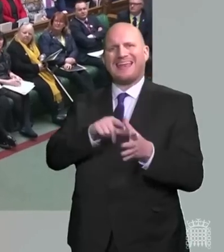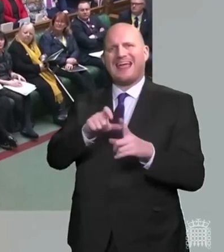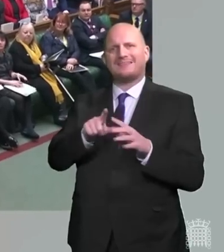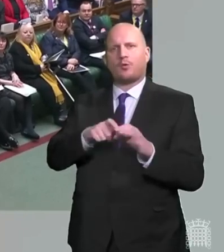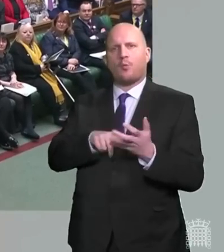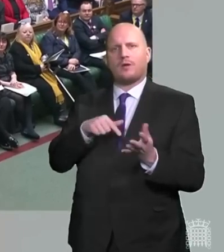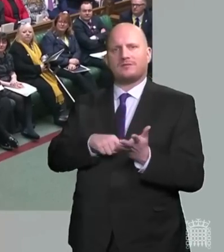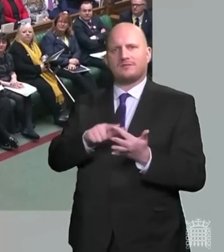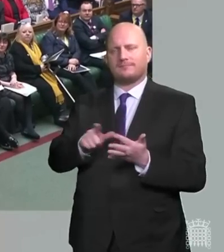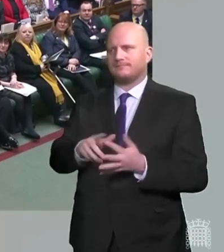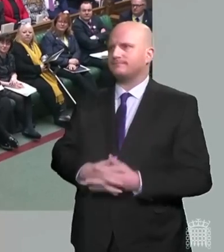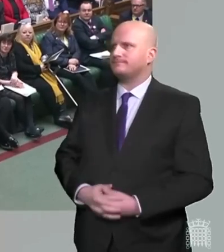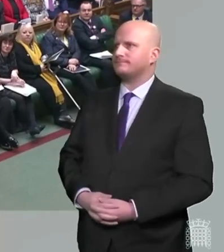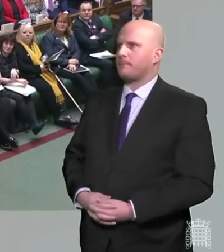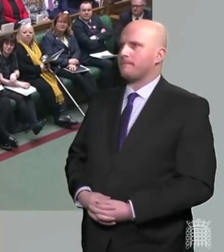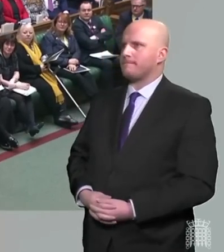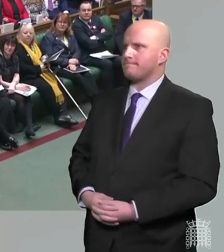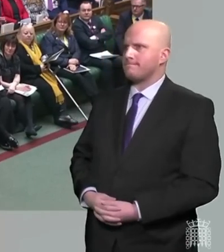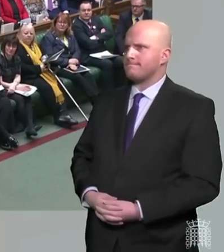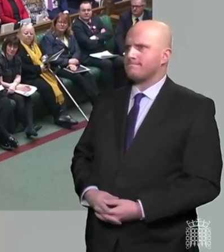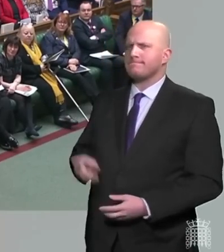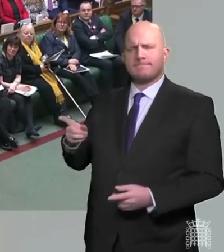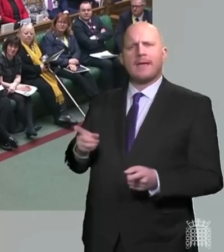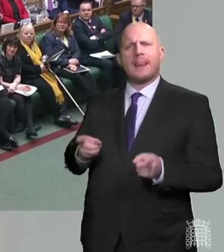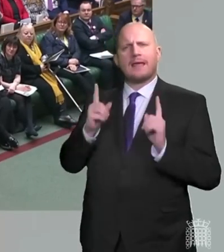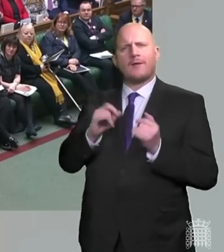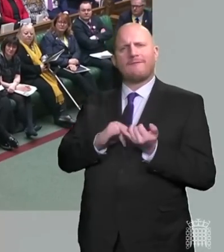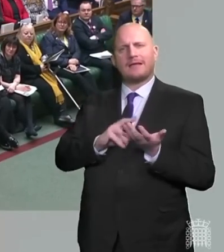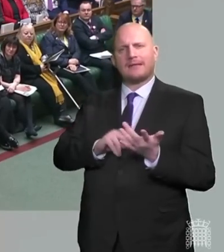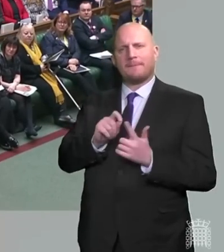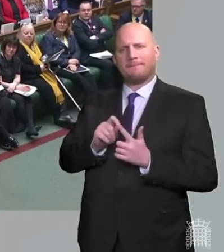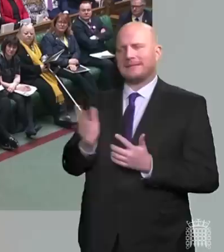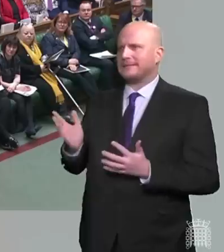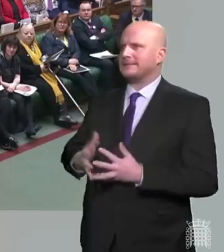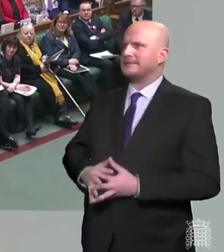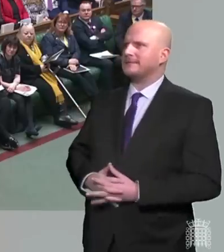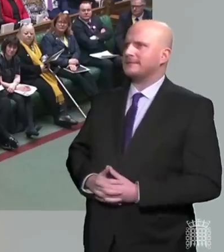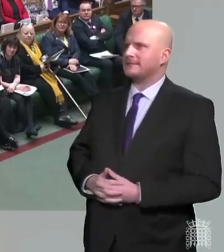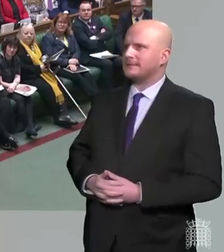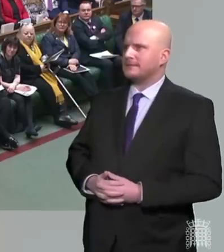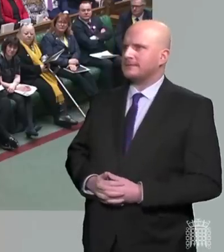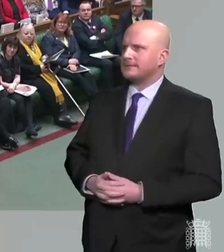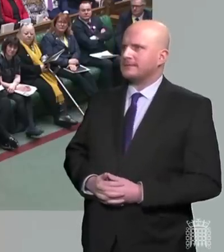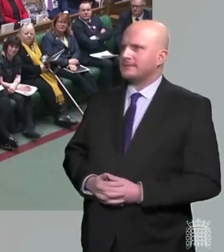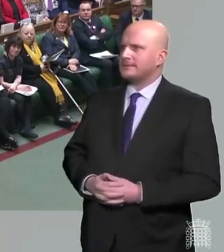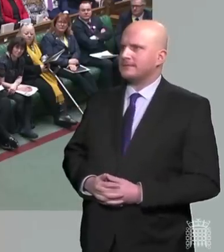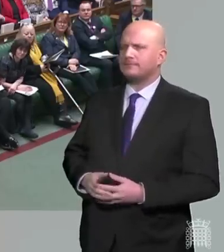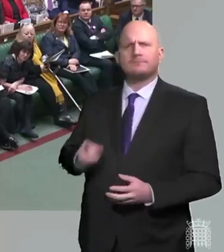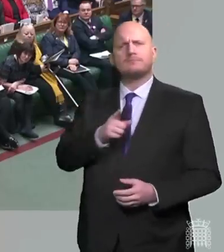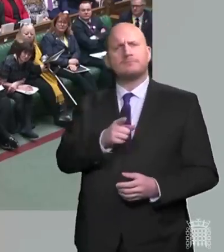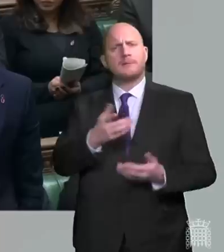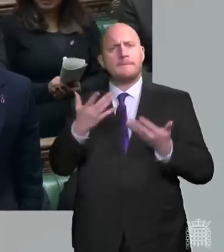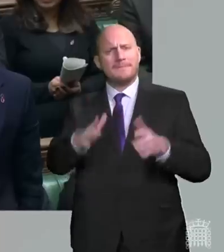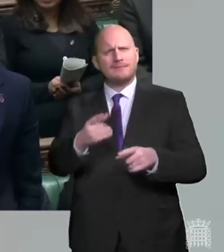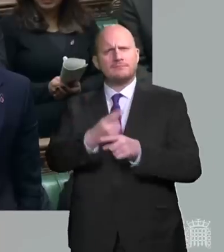Speaker, let me start by echoing the sentiments of the Prime Minister and the Leader of the Opposition in relation to Holocaust Memorial